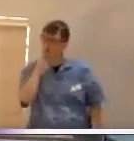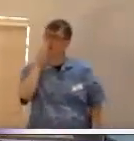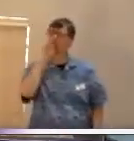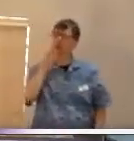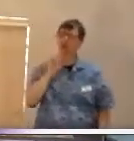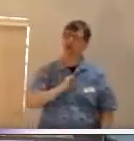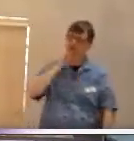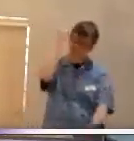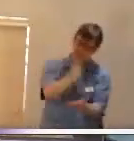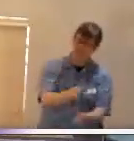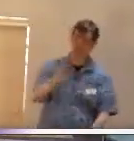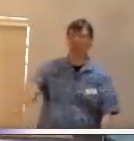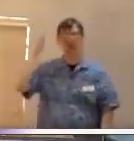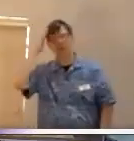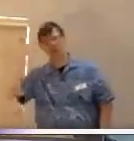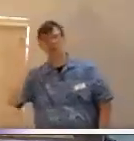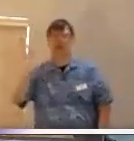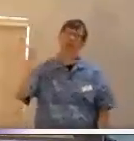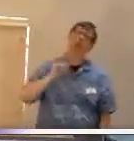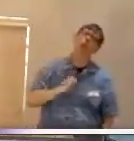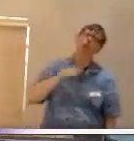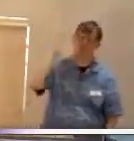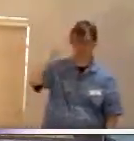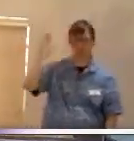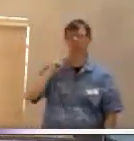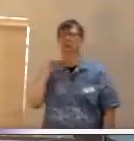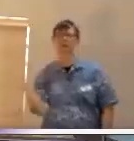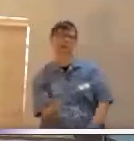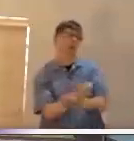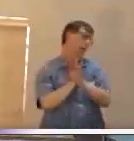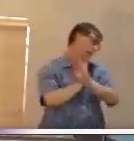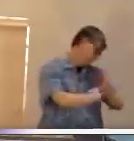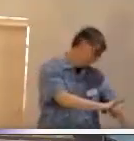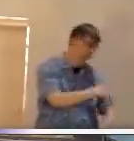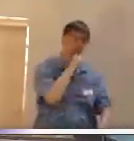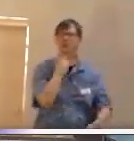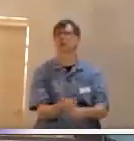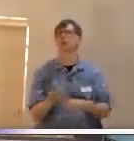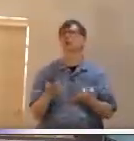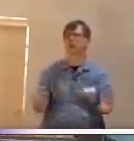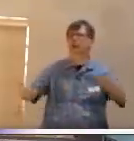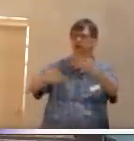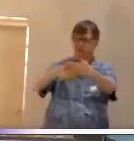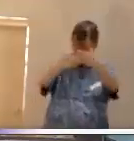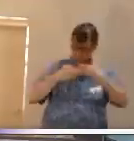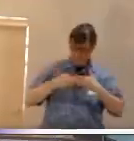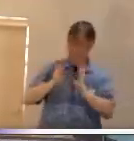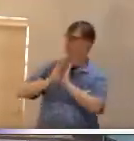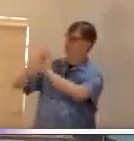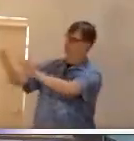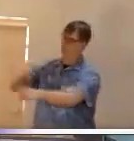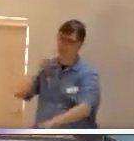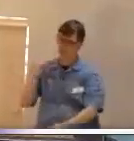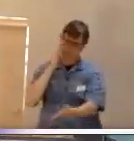I know that, that anything false or any idea abstract from this that is getting in the way is gone, that the